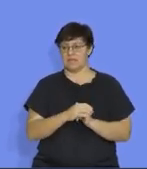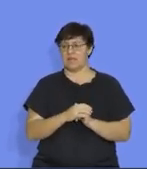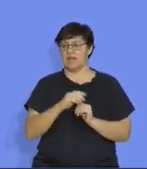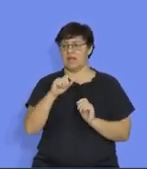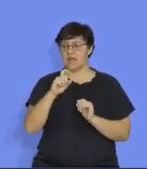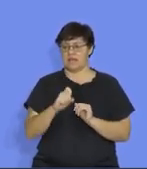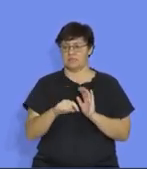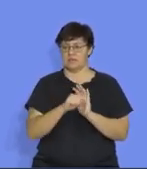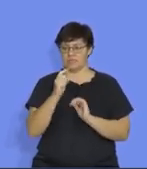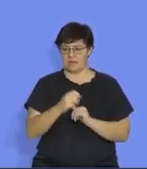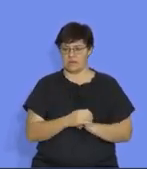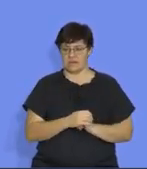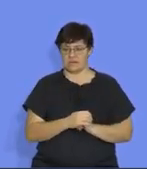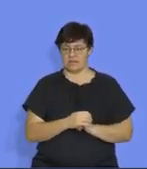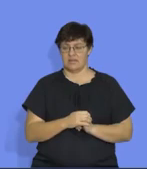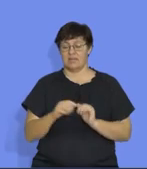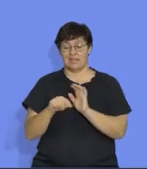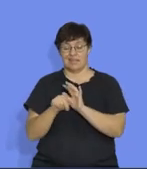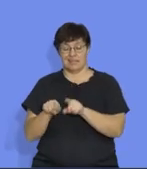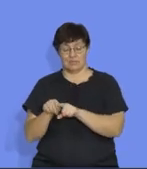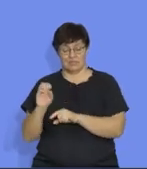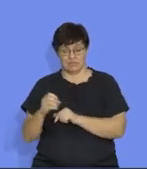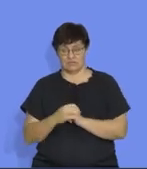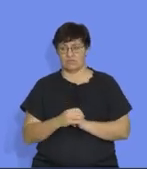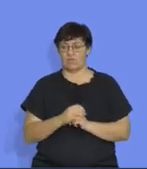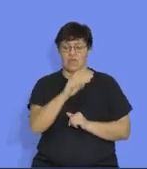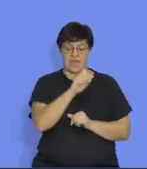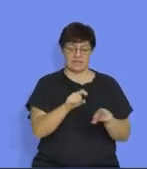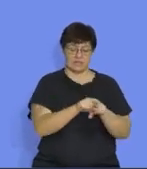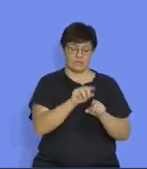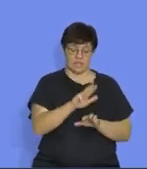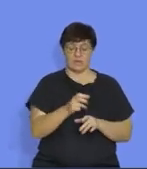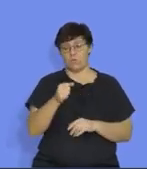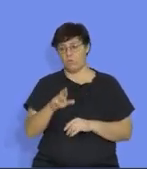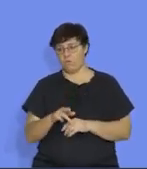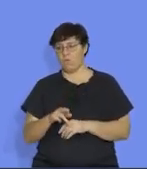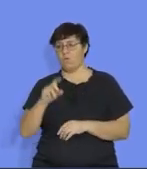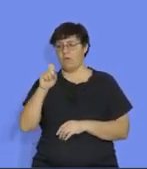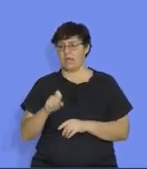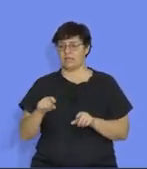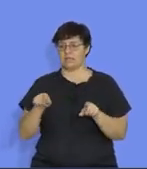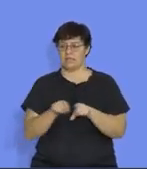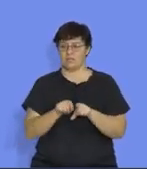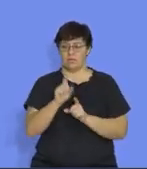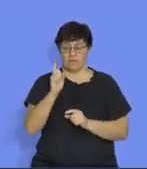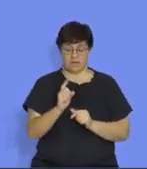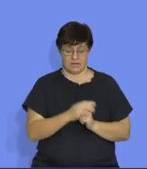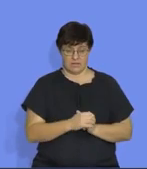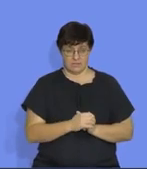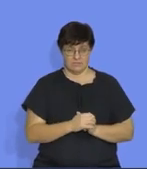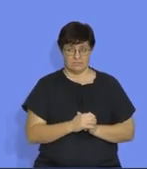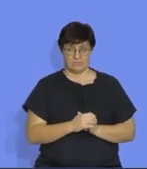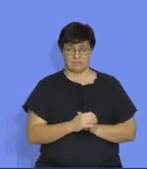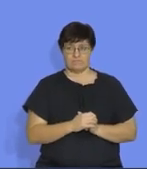1. So x is equal to 9, or x is equal to 1. And I just need to